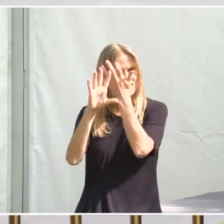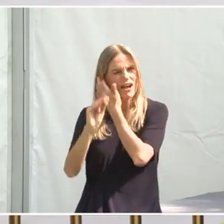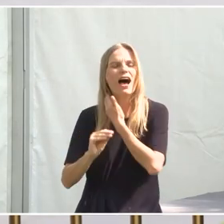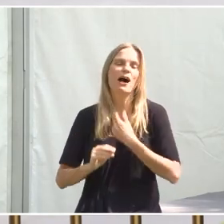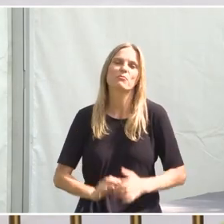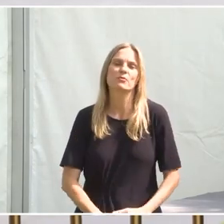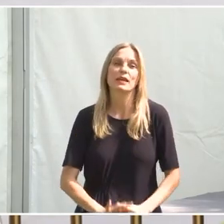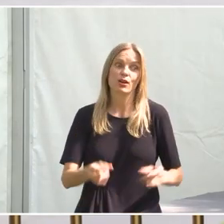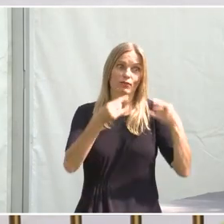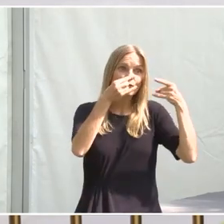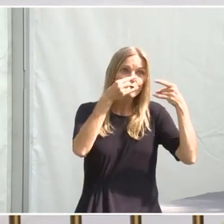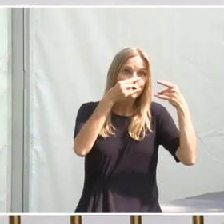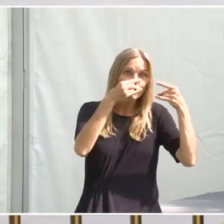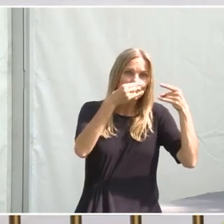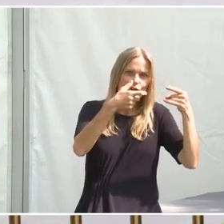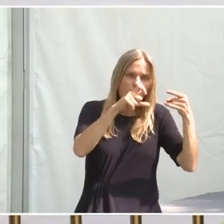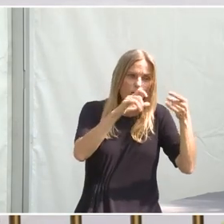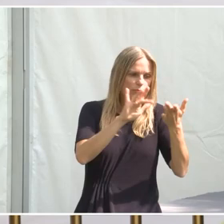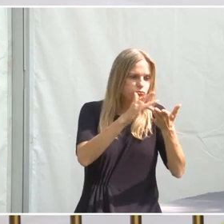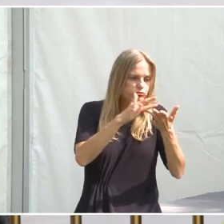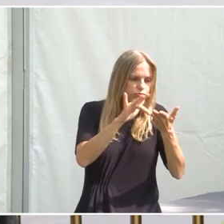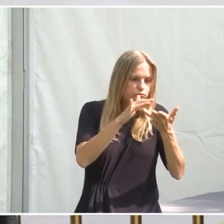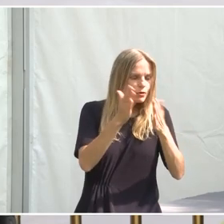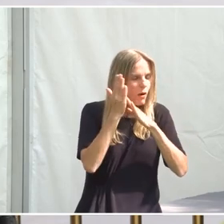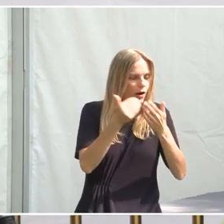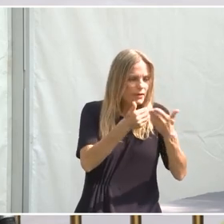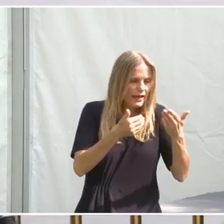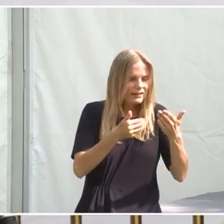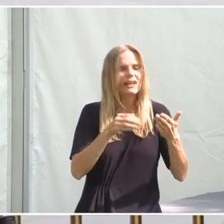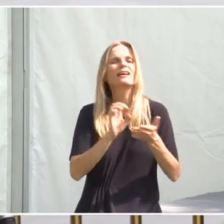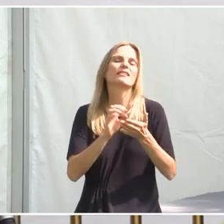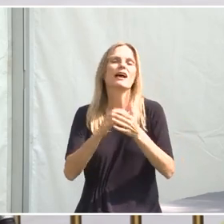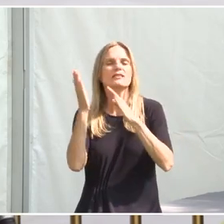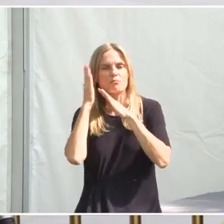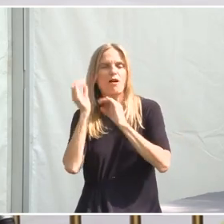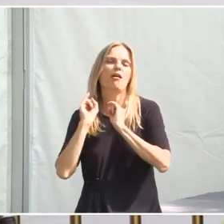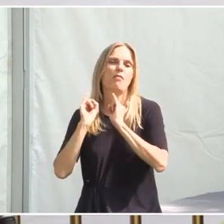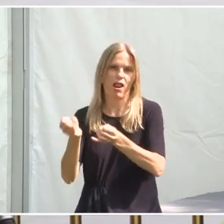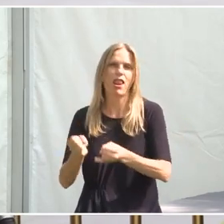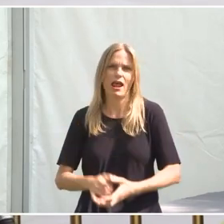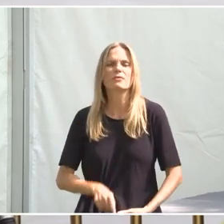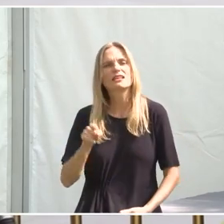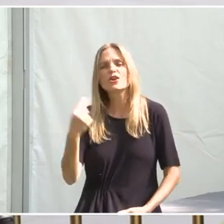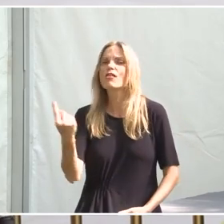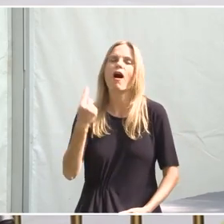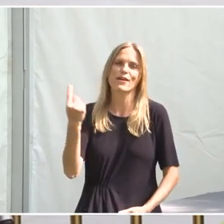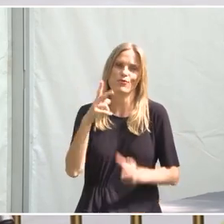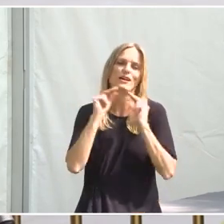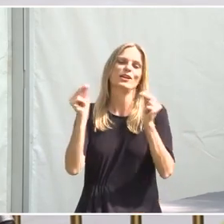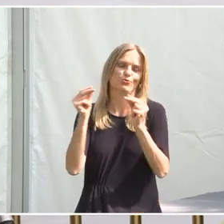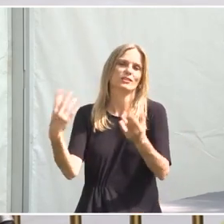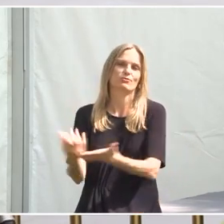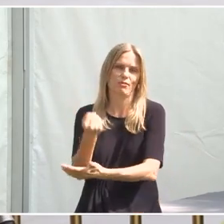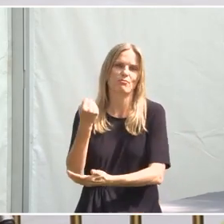have your screen open before you sleep, your sleep will be worse. I think that's the only thing we actually have an evidence